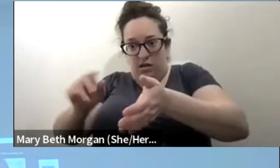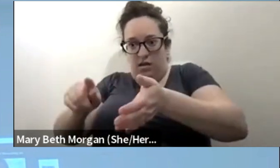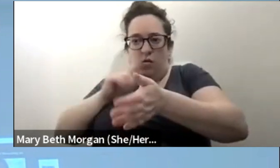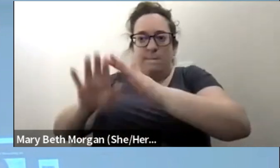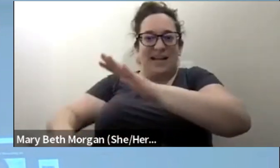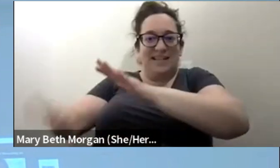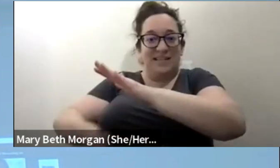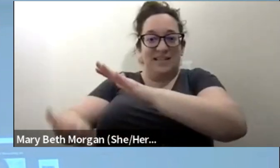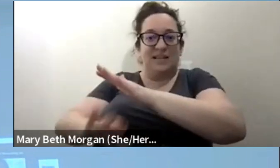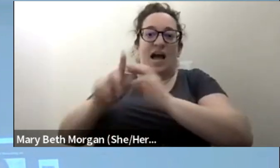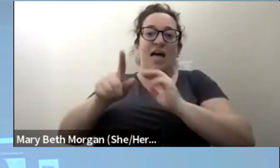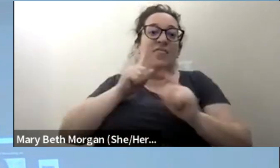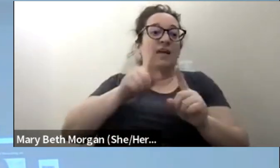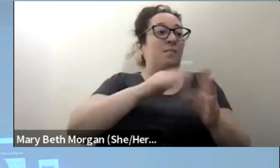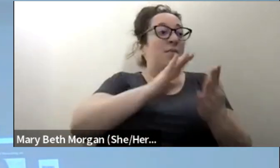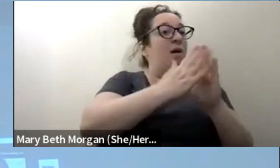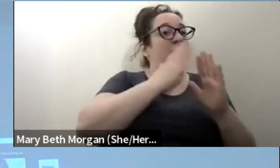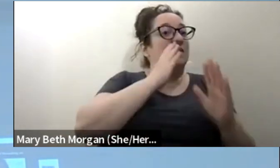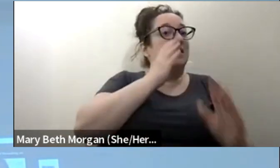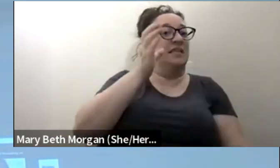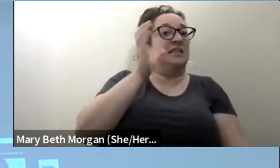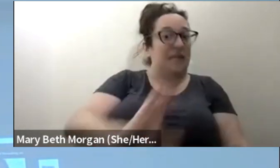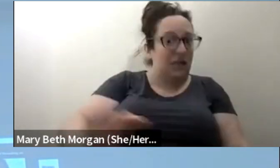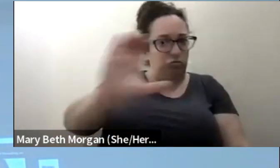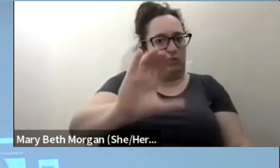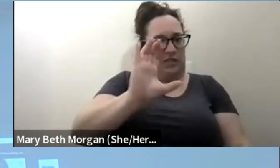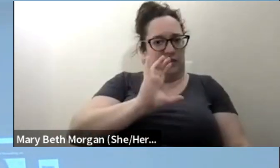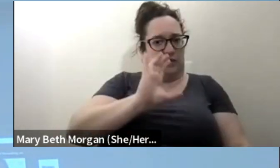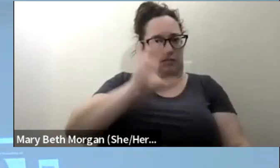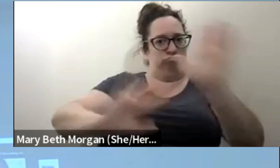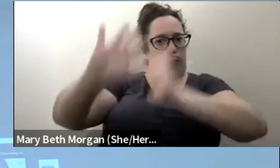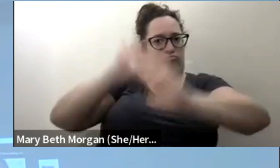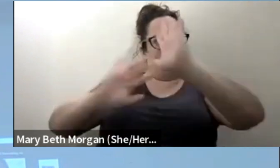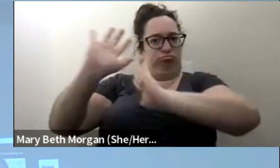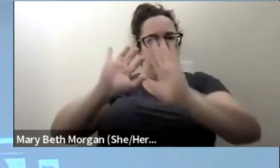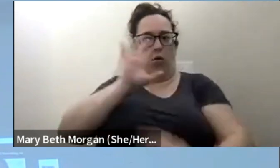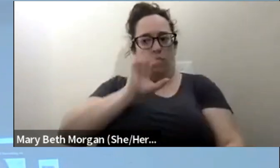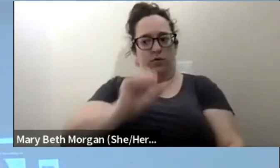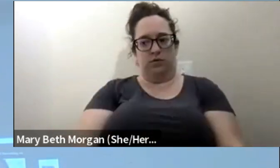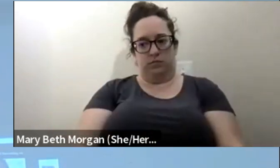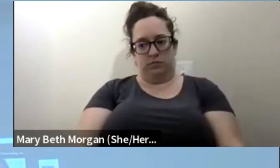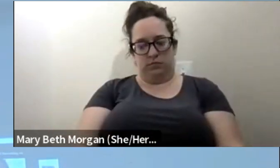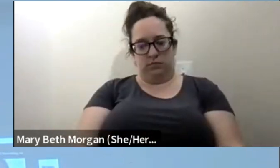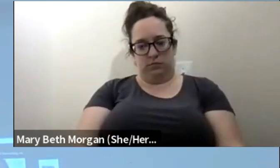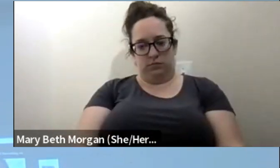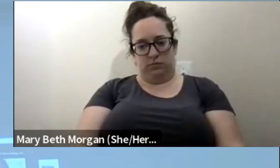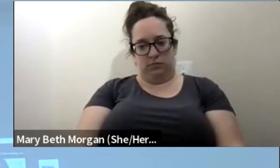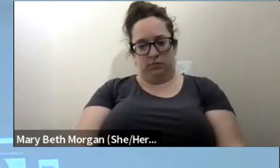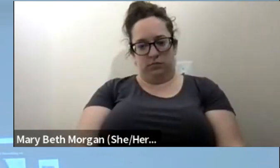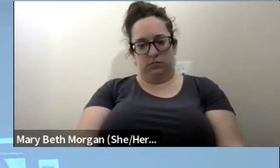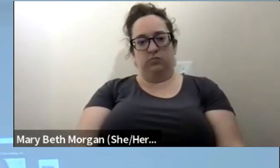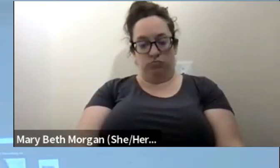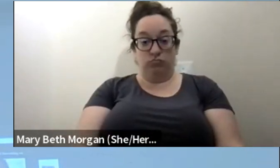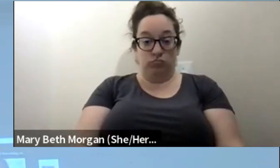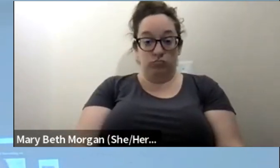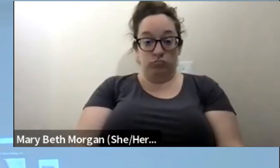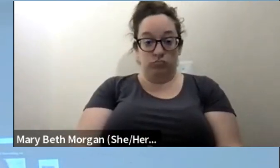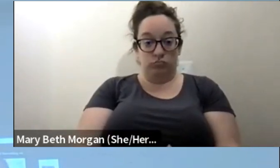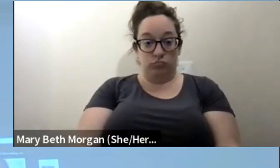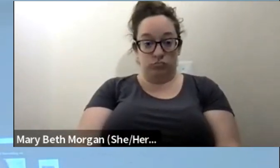super flexible, which is why we're here talking about it when it's centuries old.